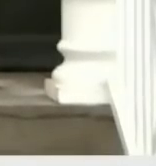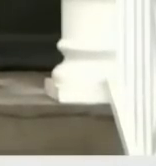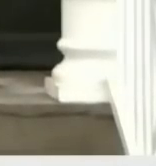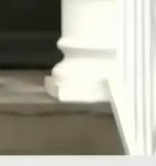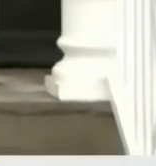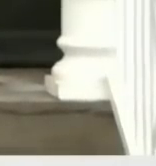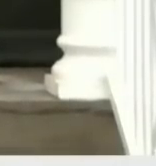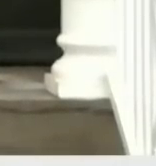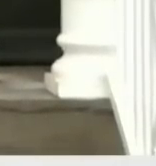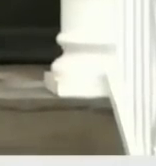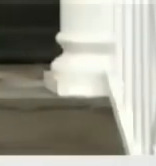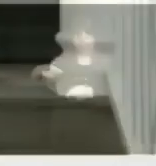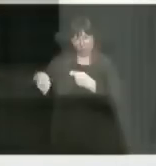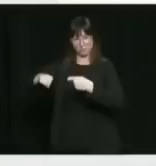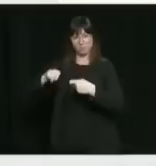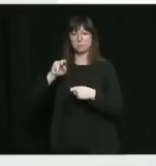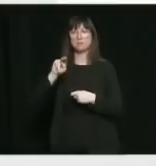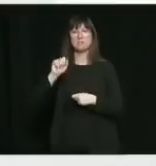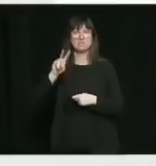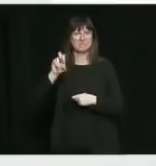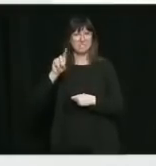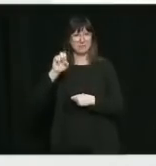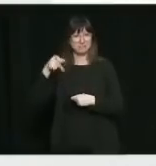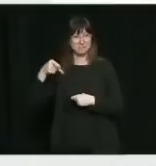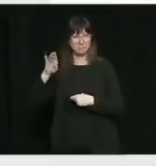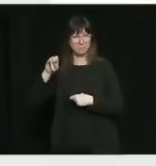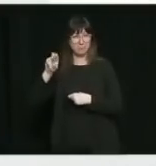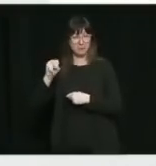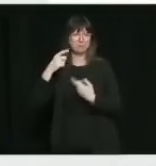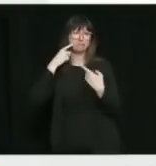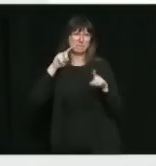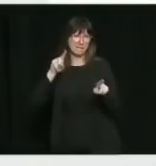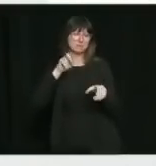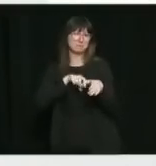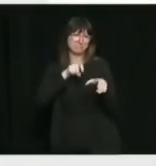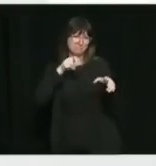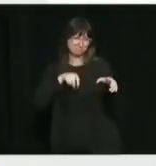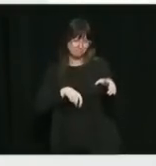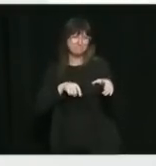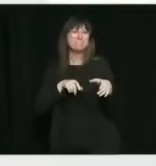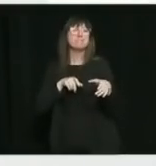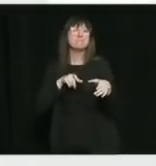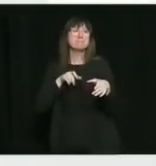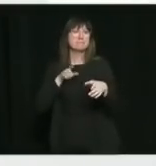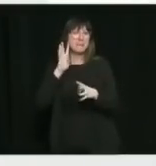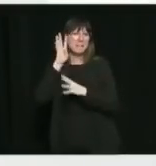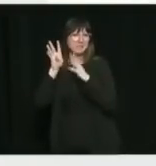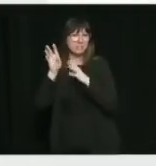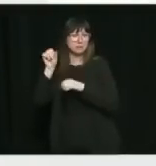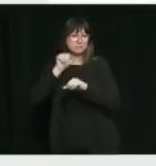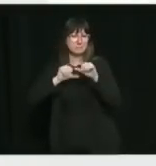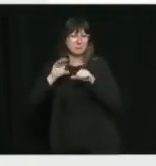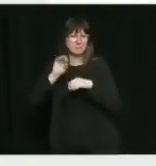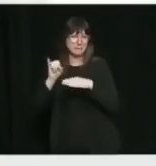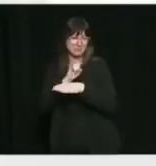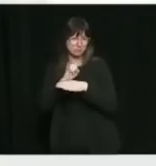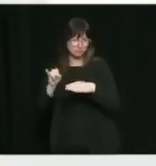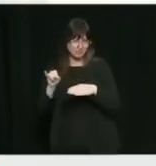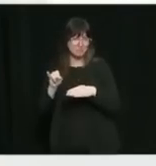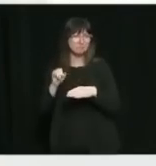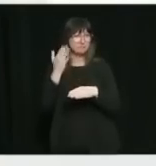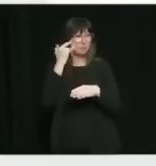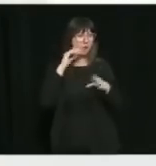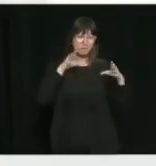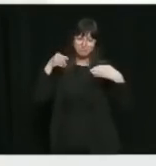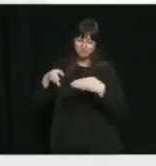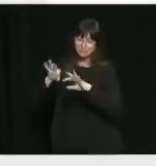morning, Navdeep Bains announced that he'll be stepping down as Minister of Innovation, Science and Industry to spend more time